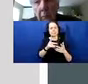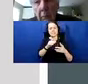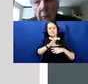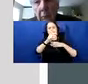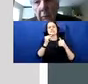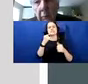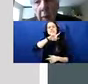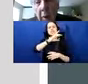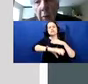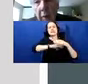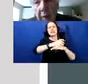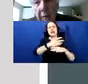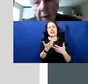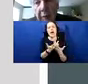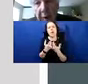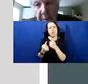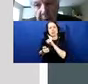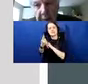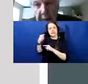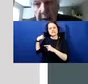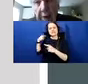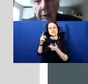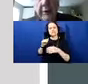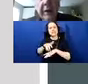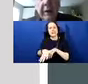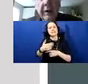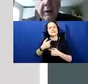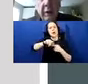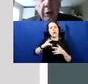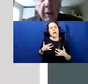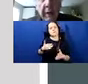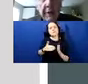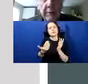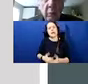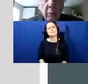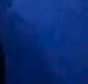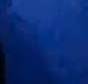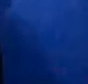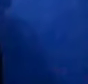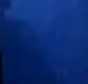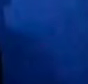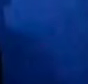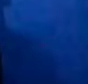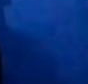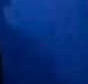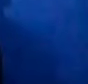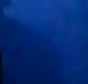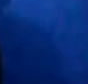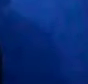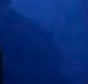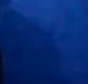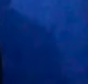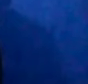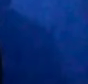lives today? Well, in the first place, I do think that Lord Mayor's words a few minutes ago are entirely